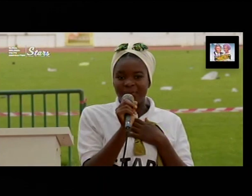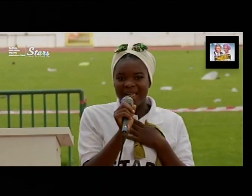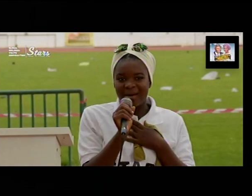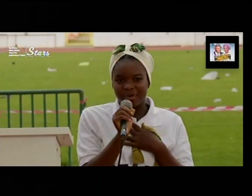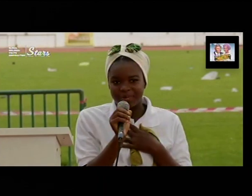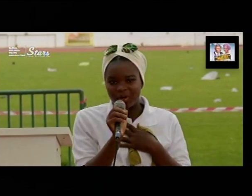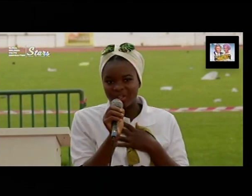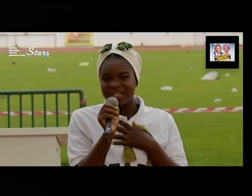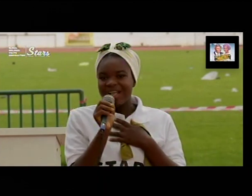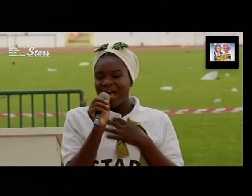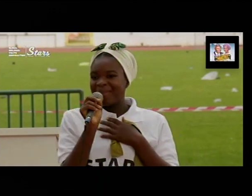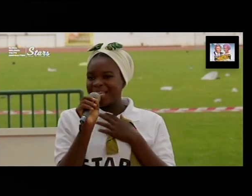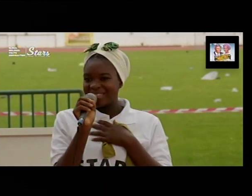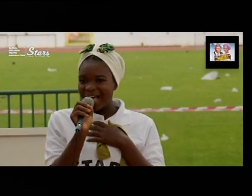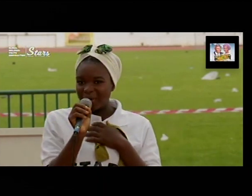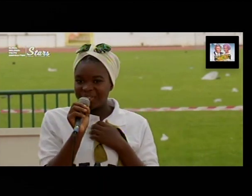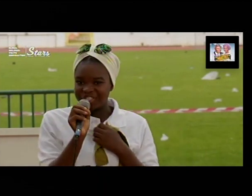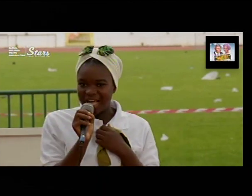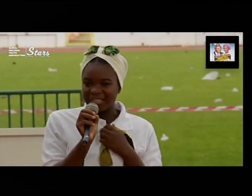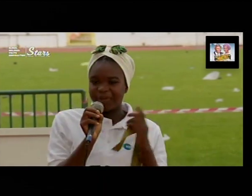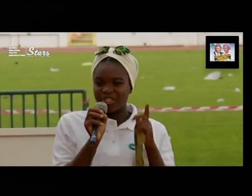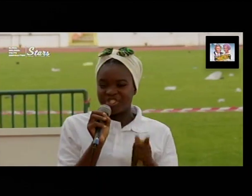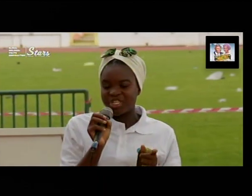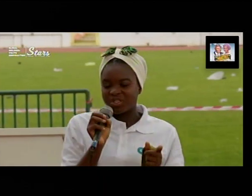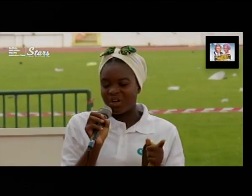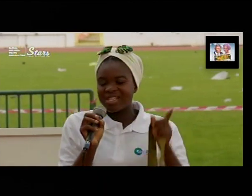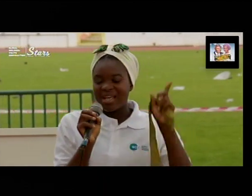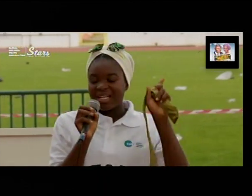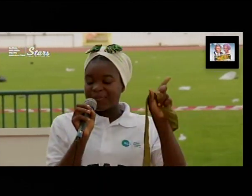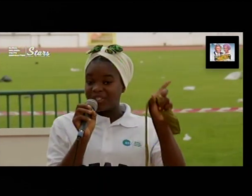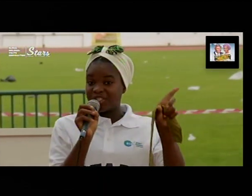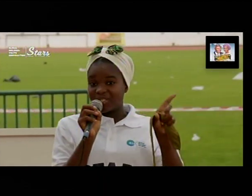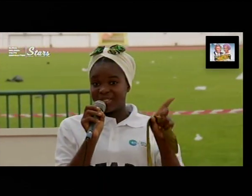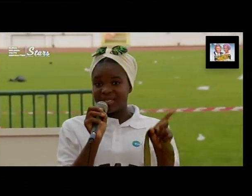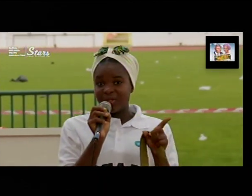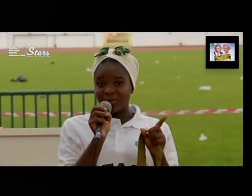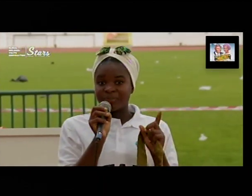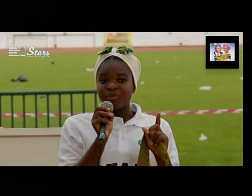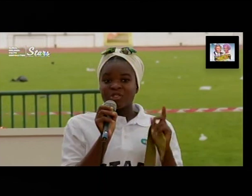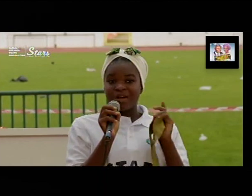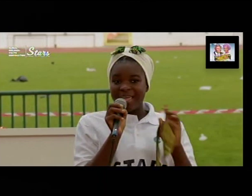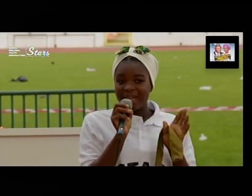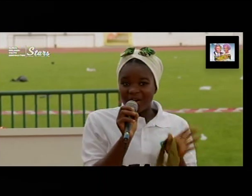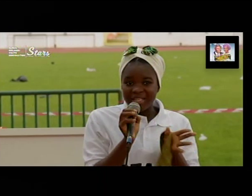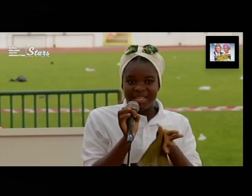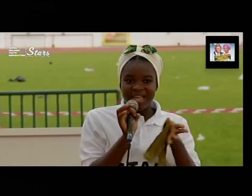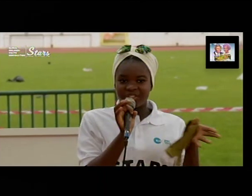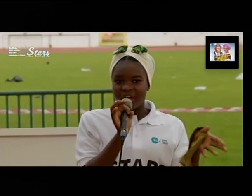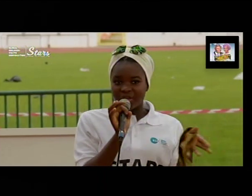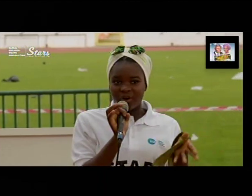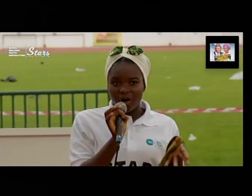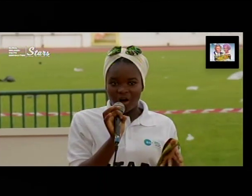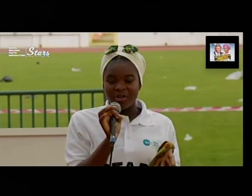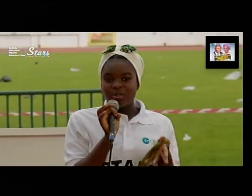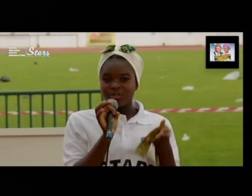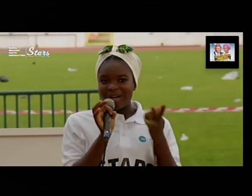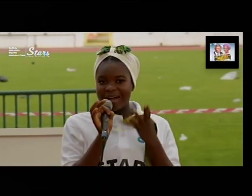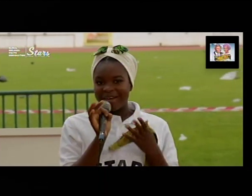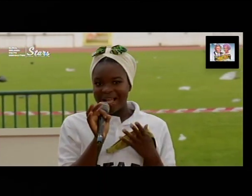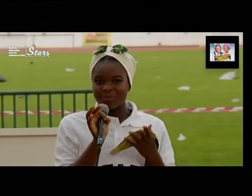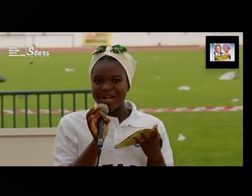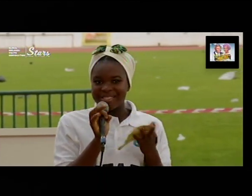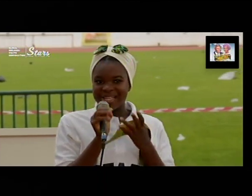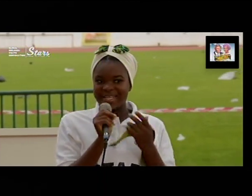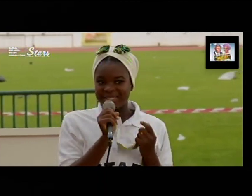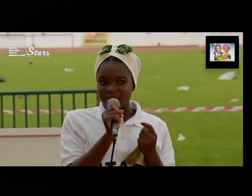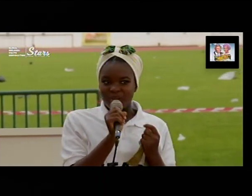reason why I was born, and my star will shine for Jesus and for Jesus alone. So I equally enjoy you all to